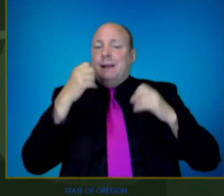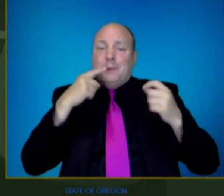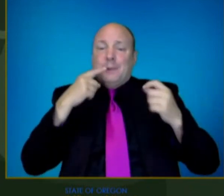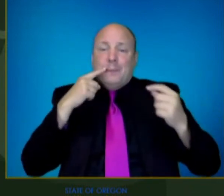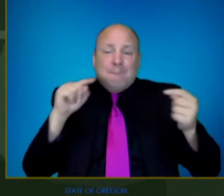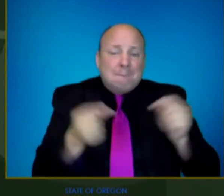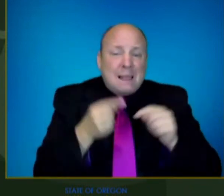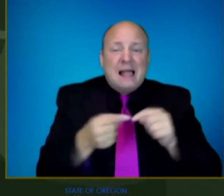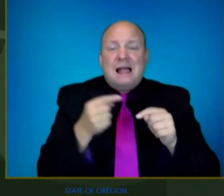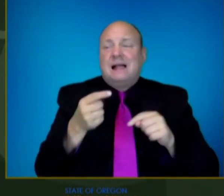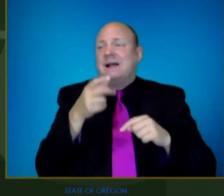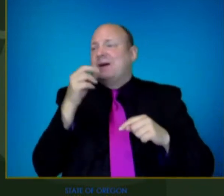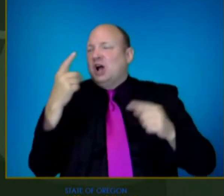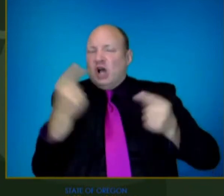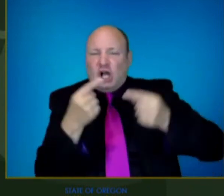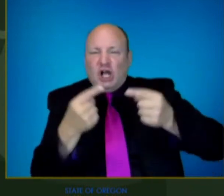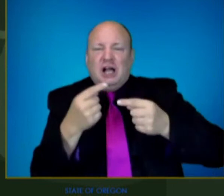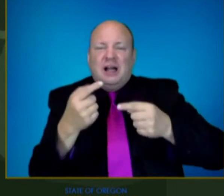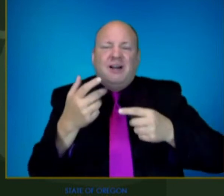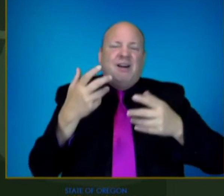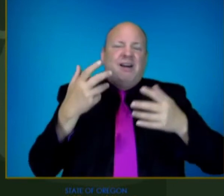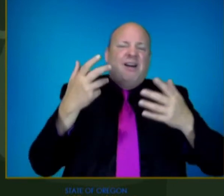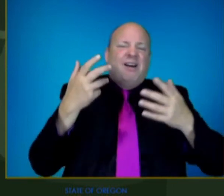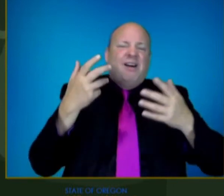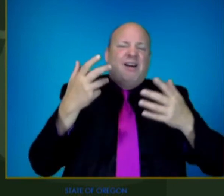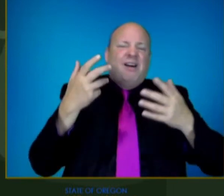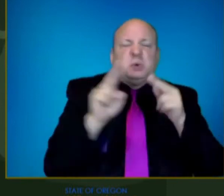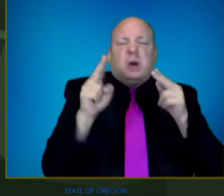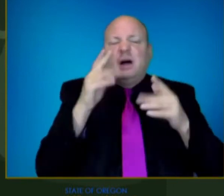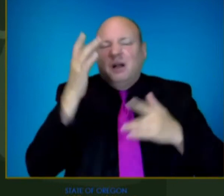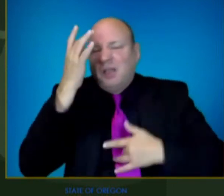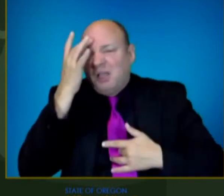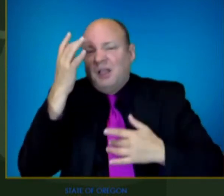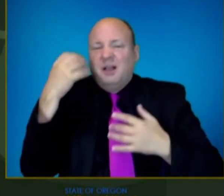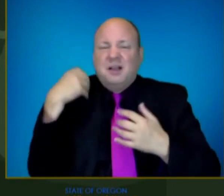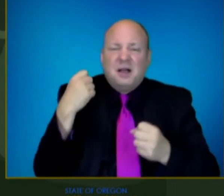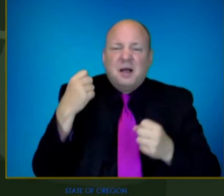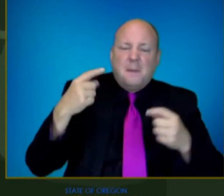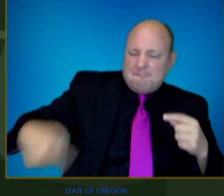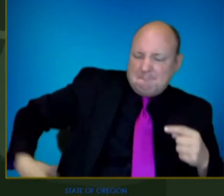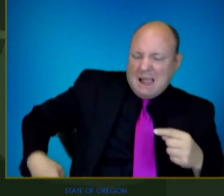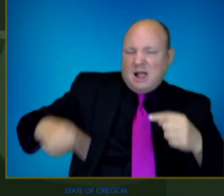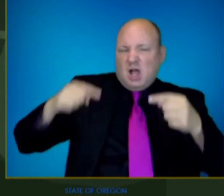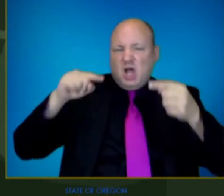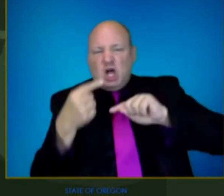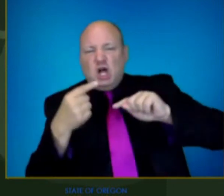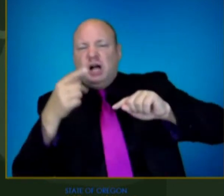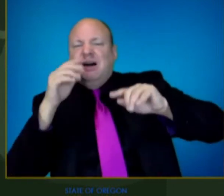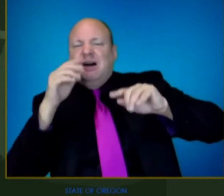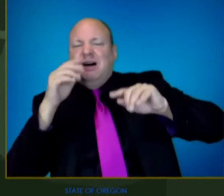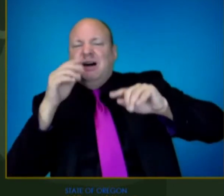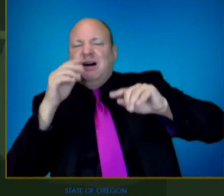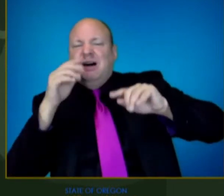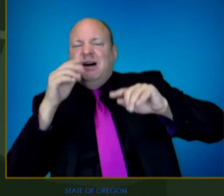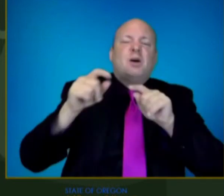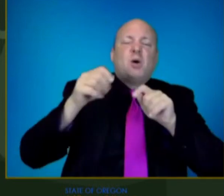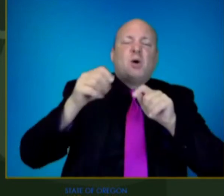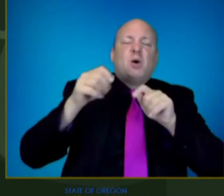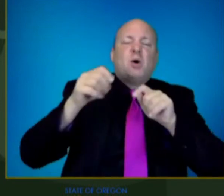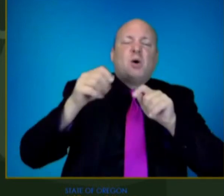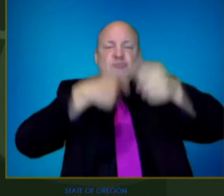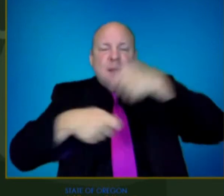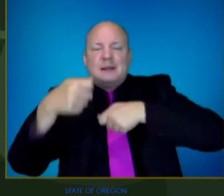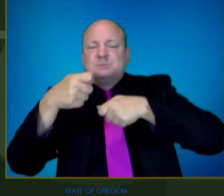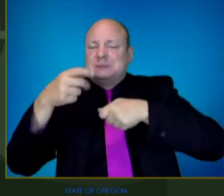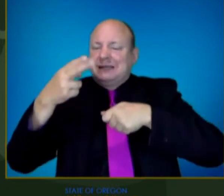for a diagnosis, they'll have to wait longer for a back procedure, knee replacement, or a diagnostic procedure to ease their discomfort,